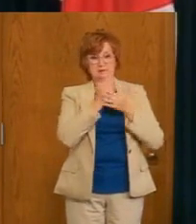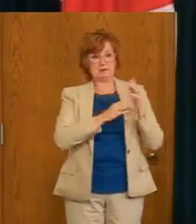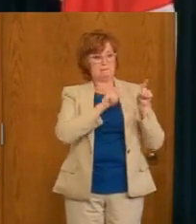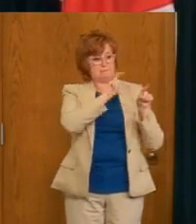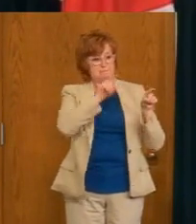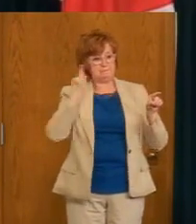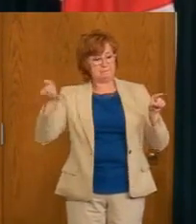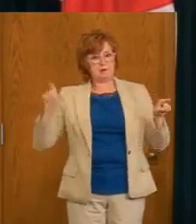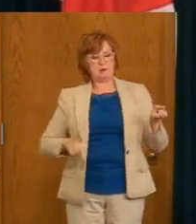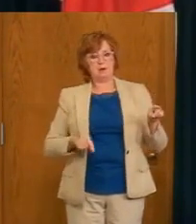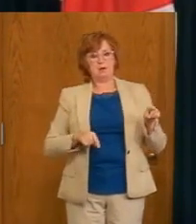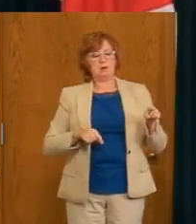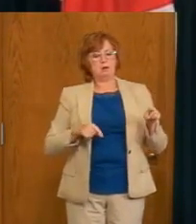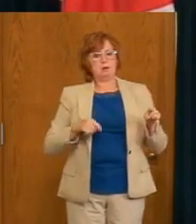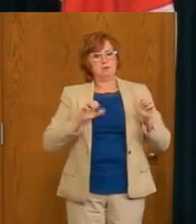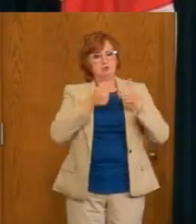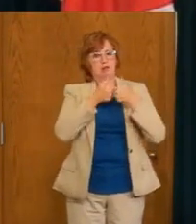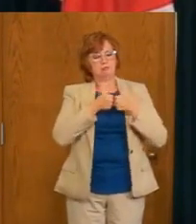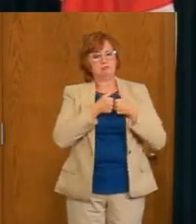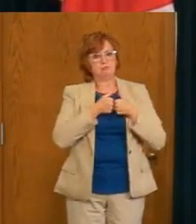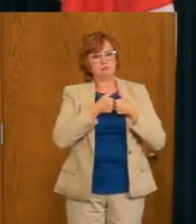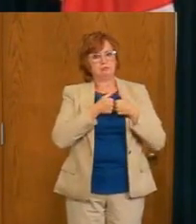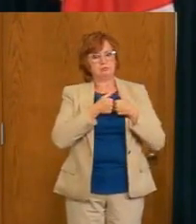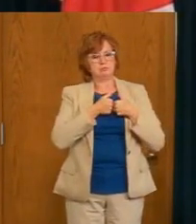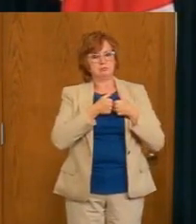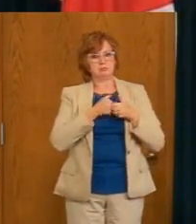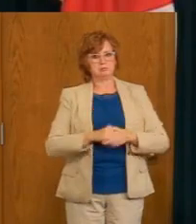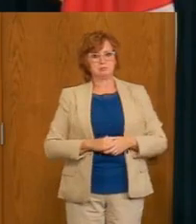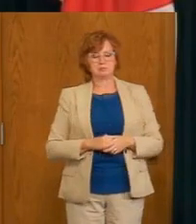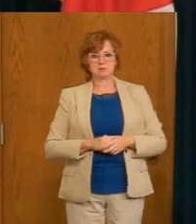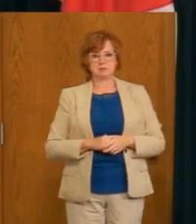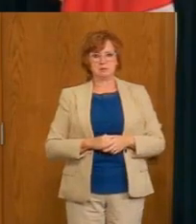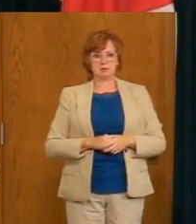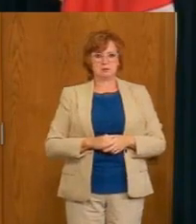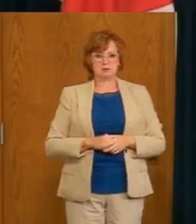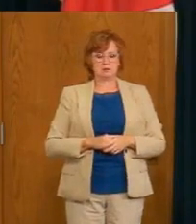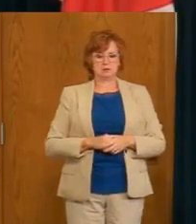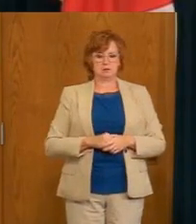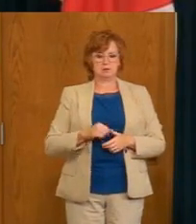province? Well, I think, the last few weeks, obviously for,